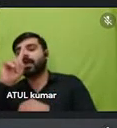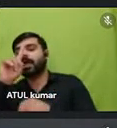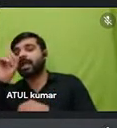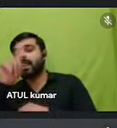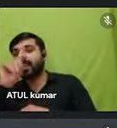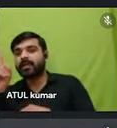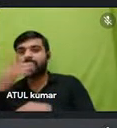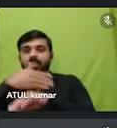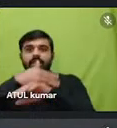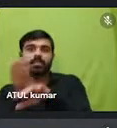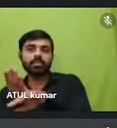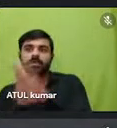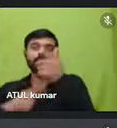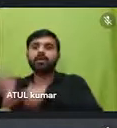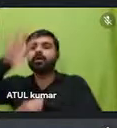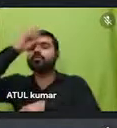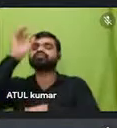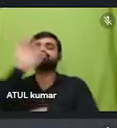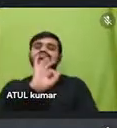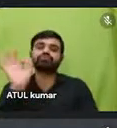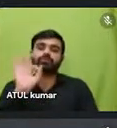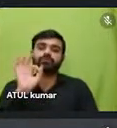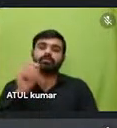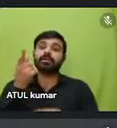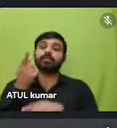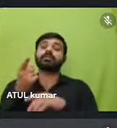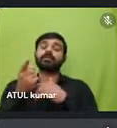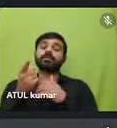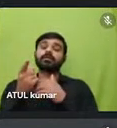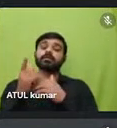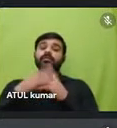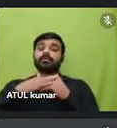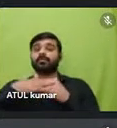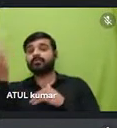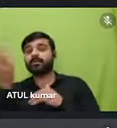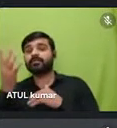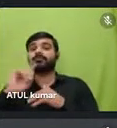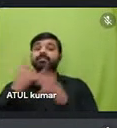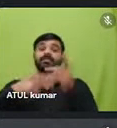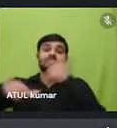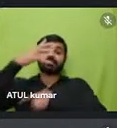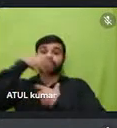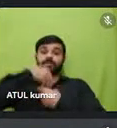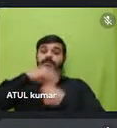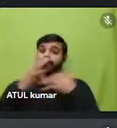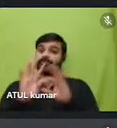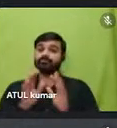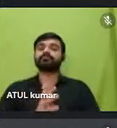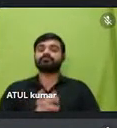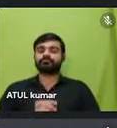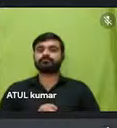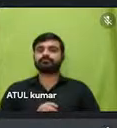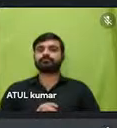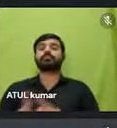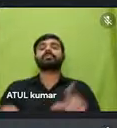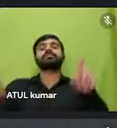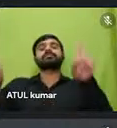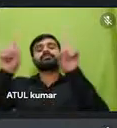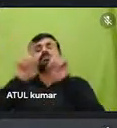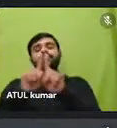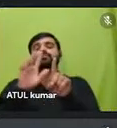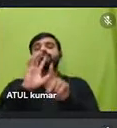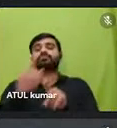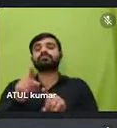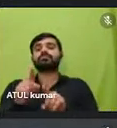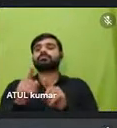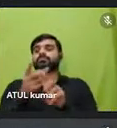will not learn sign language at the level of a first language. The same is also true of